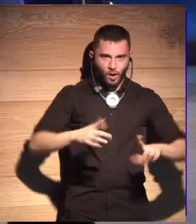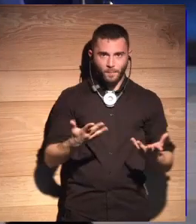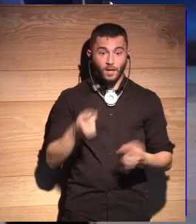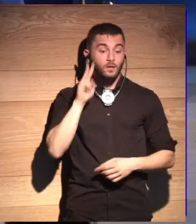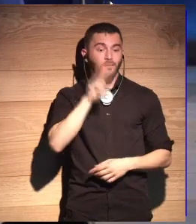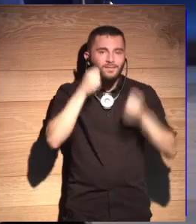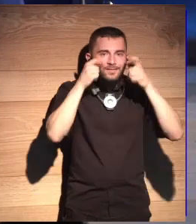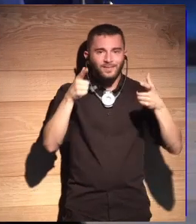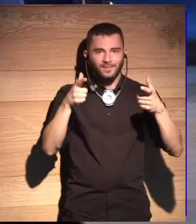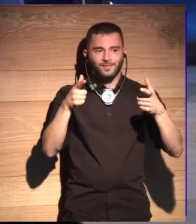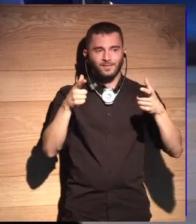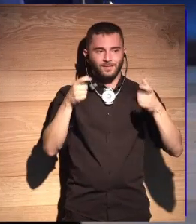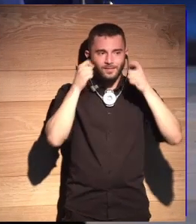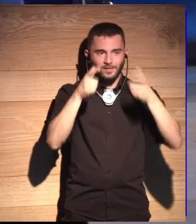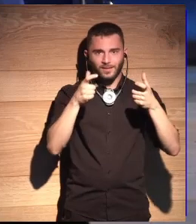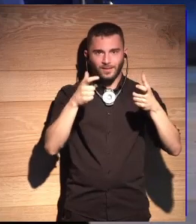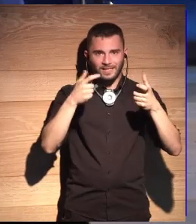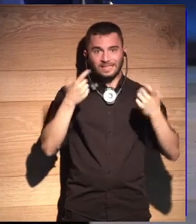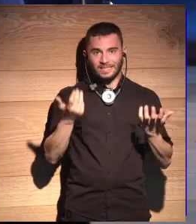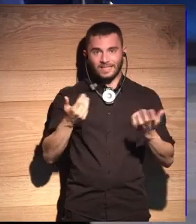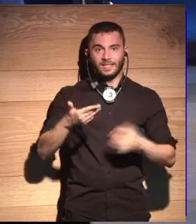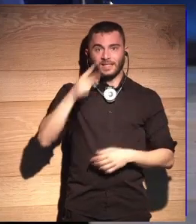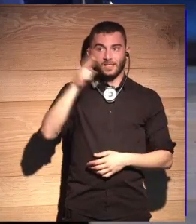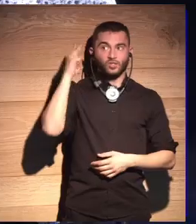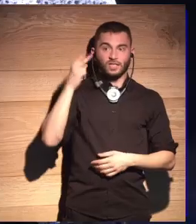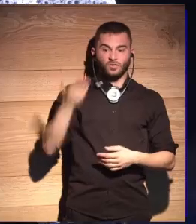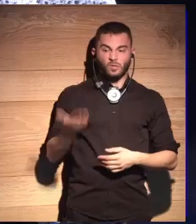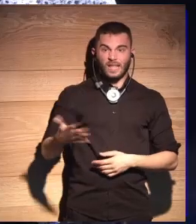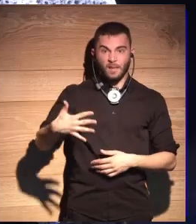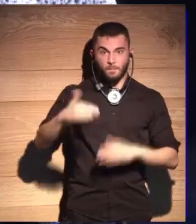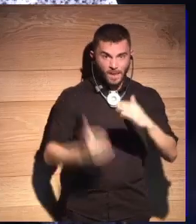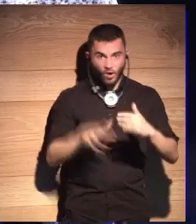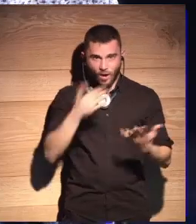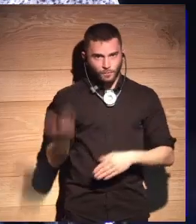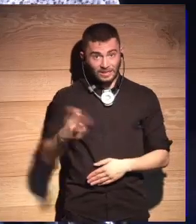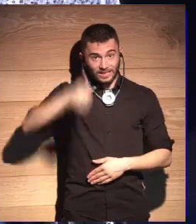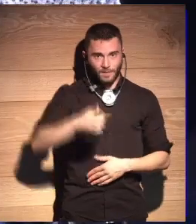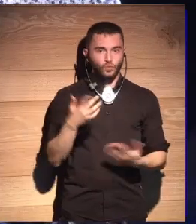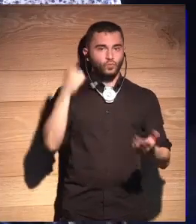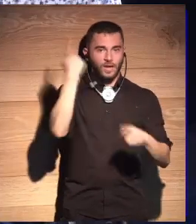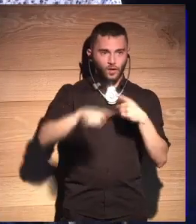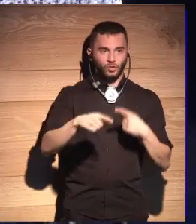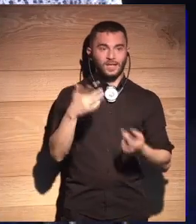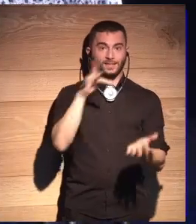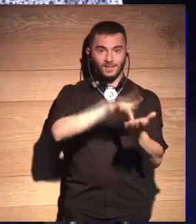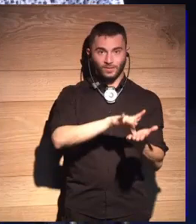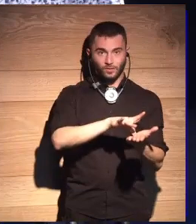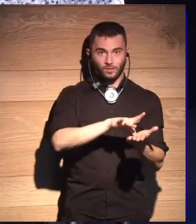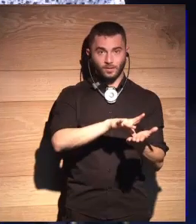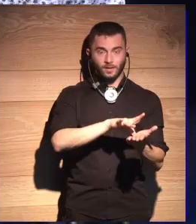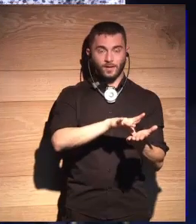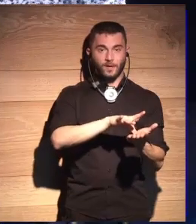and we are starting to see this with more relevance or weight than